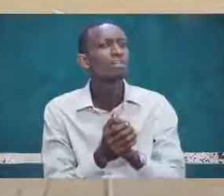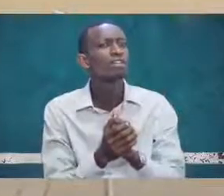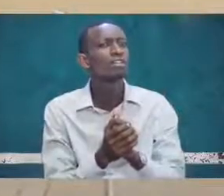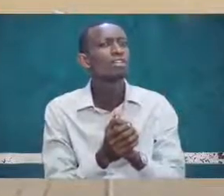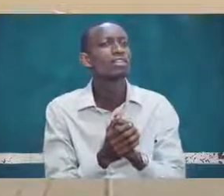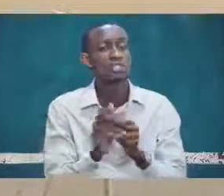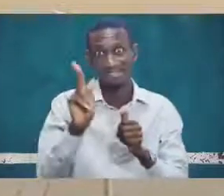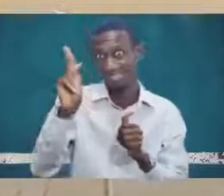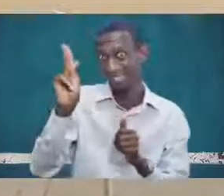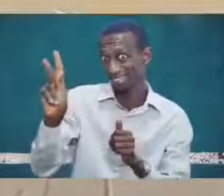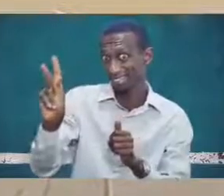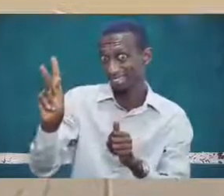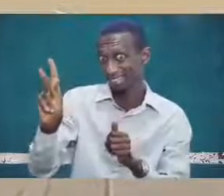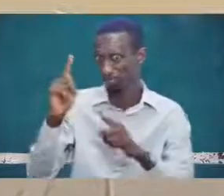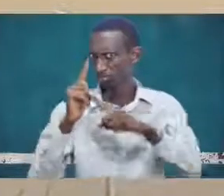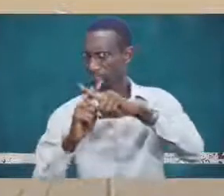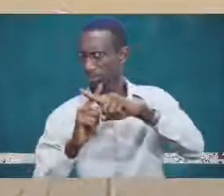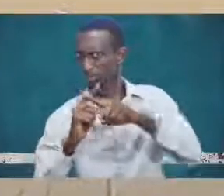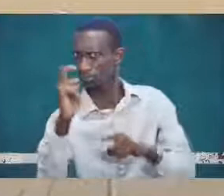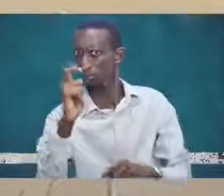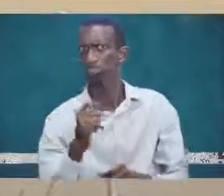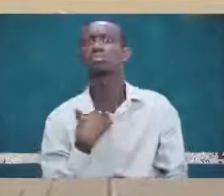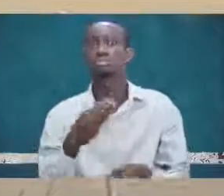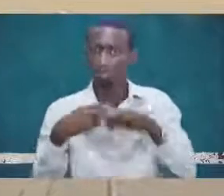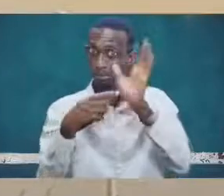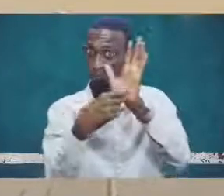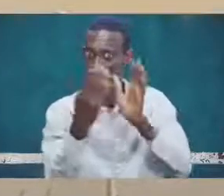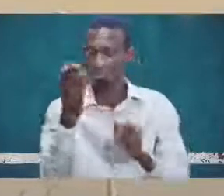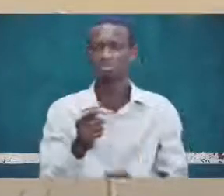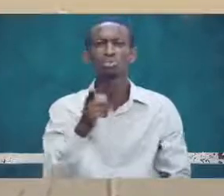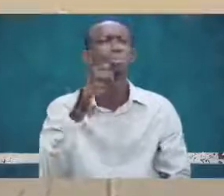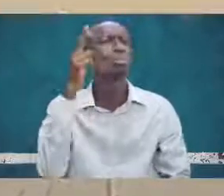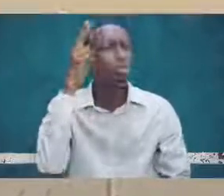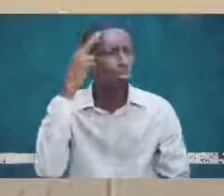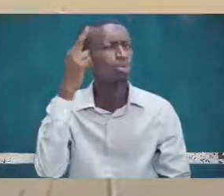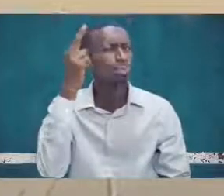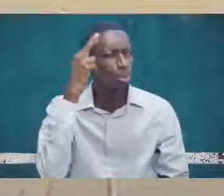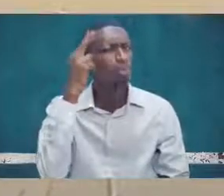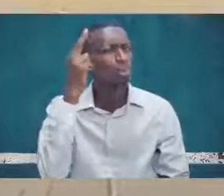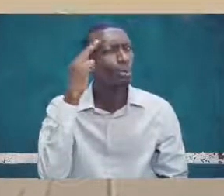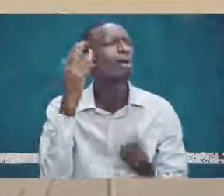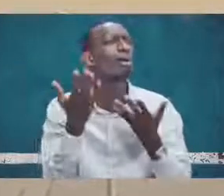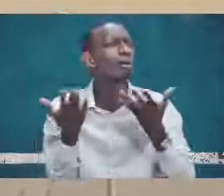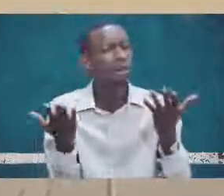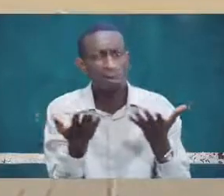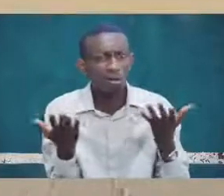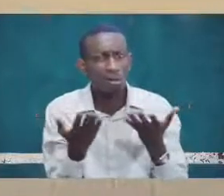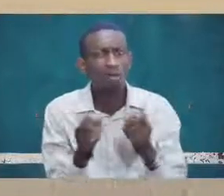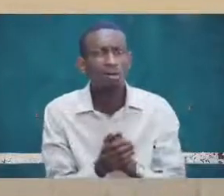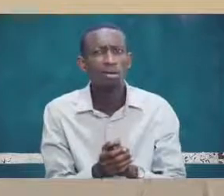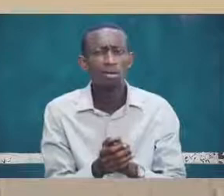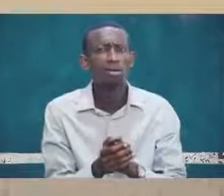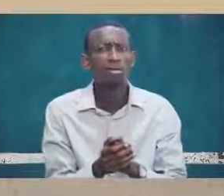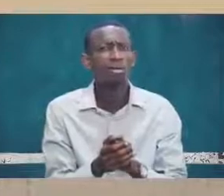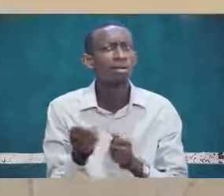proportionality times the x. I'm giving you this example just to make you remember how do we